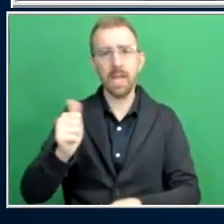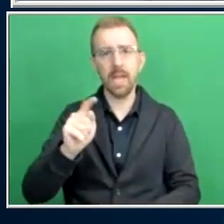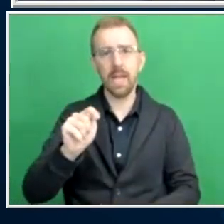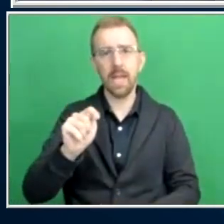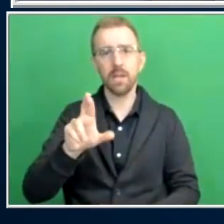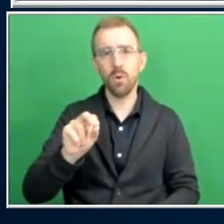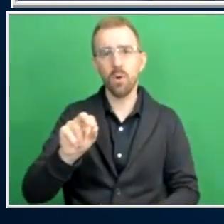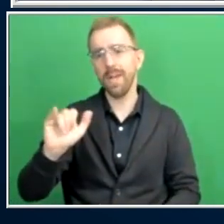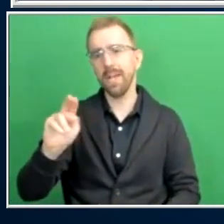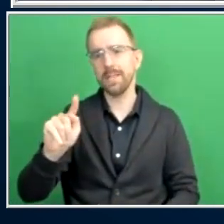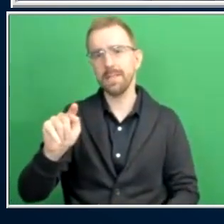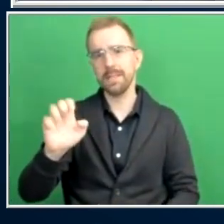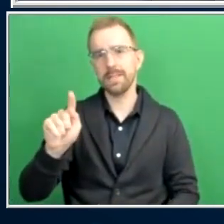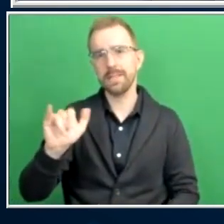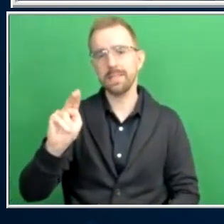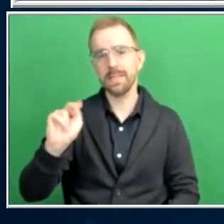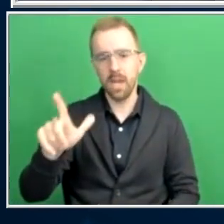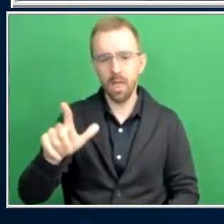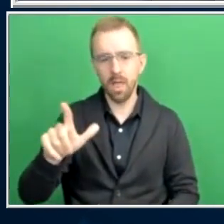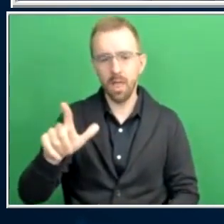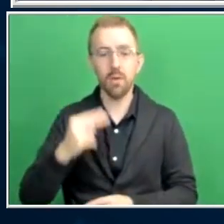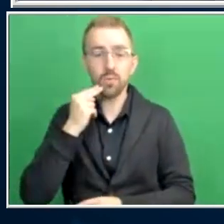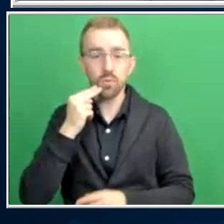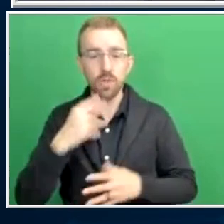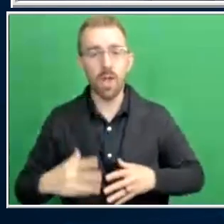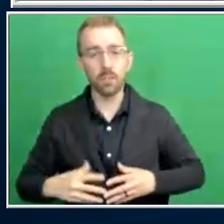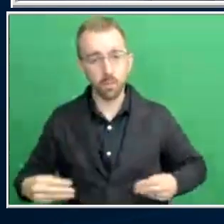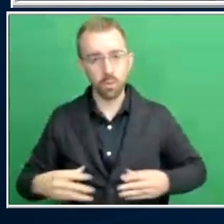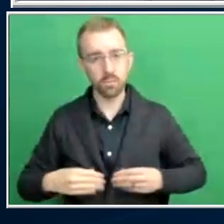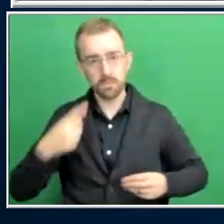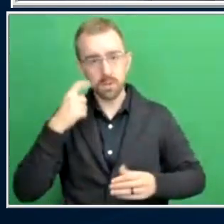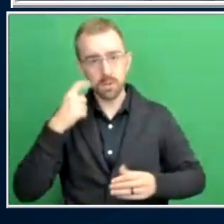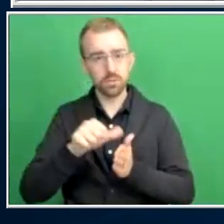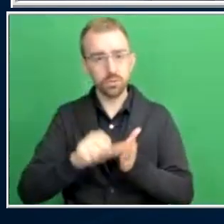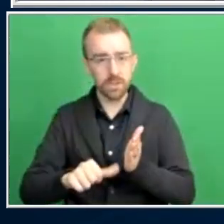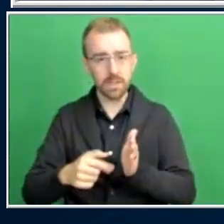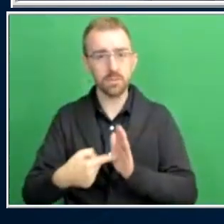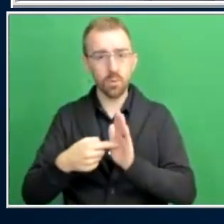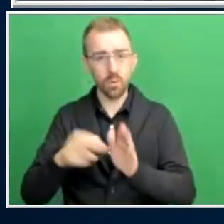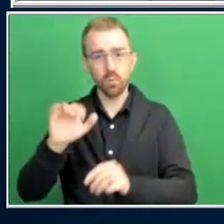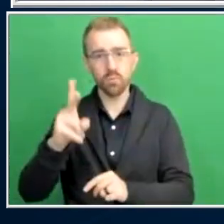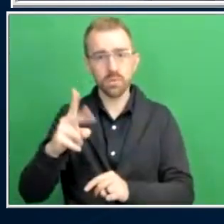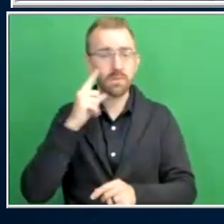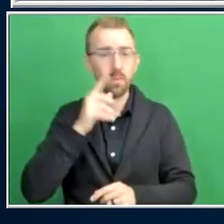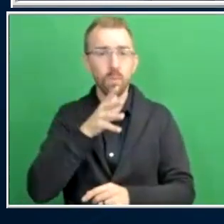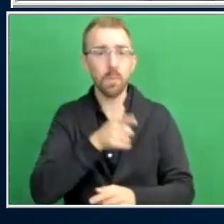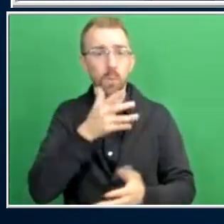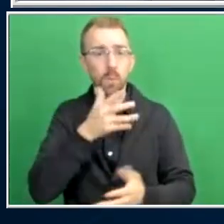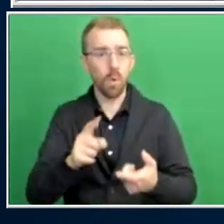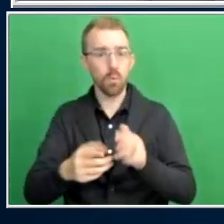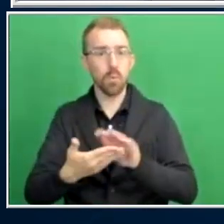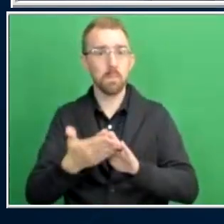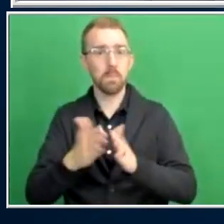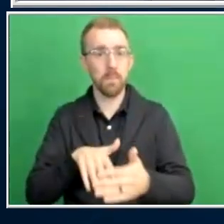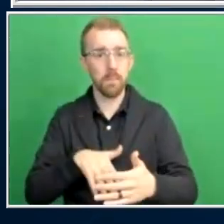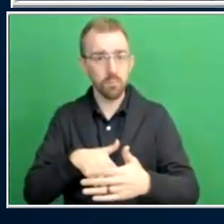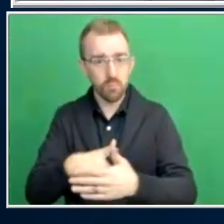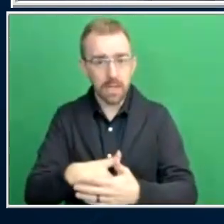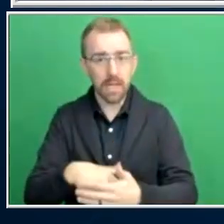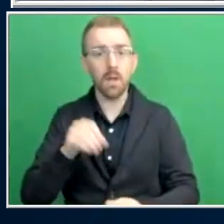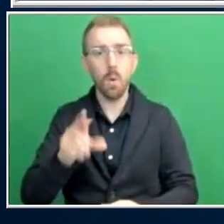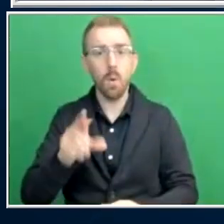nutrient absorption because of surgery pose a risk for a woman who wants to become pregnant or her